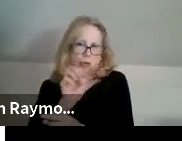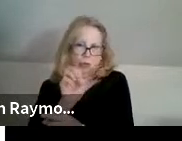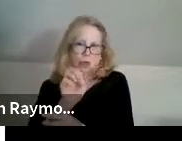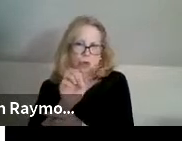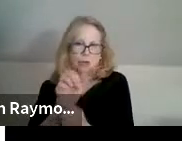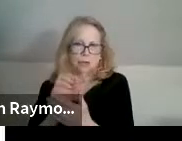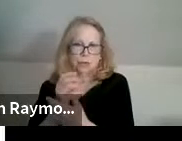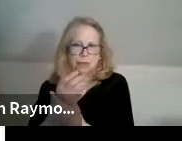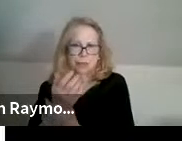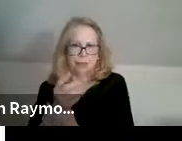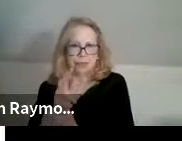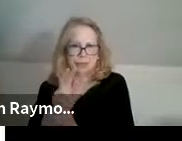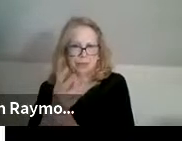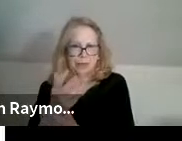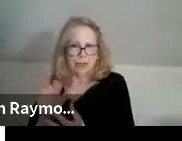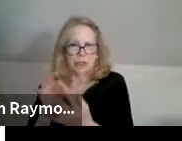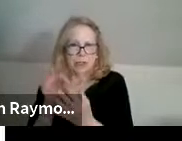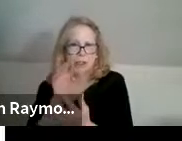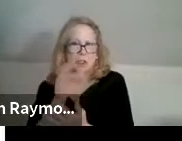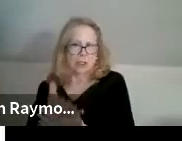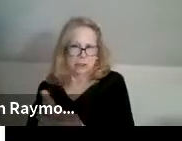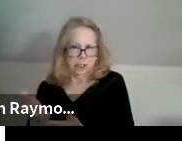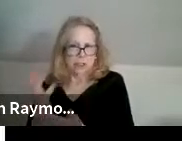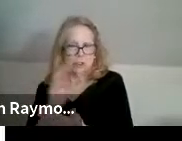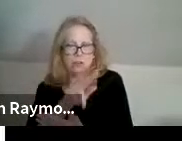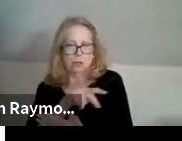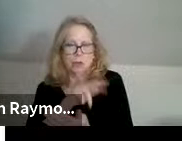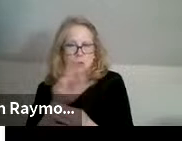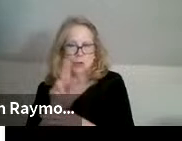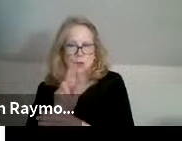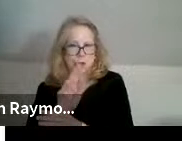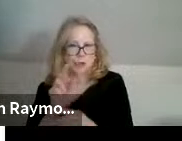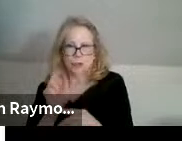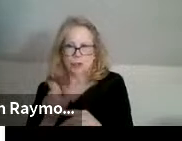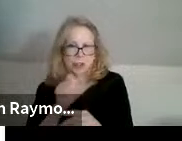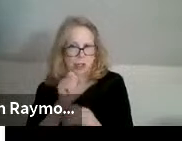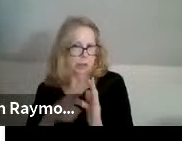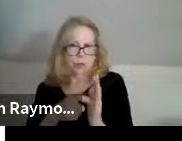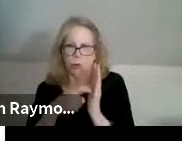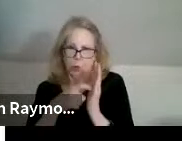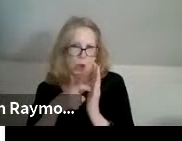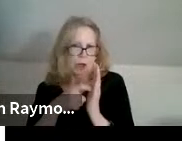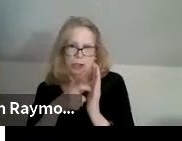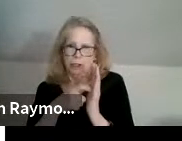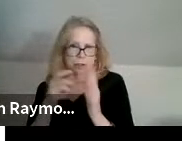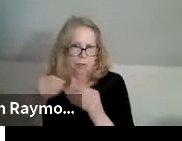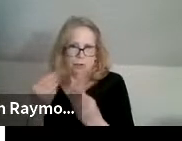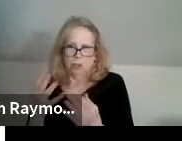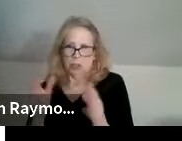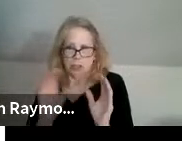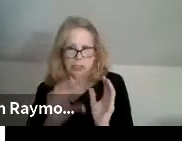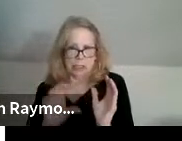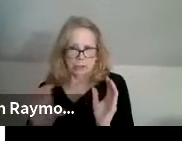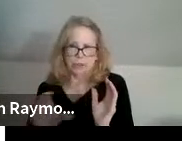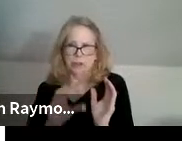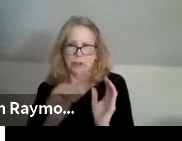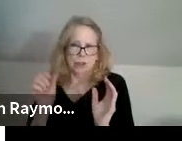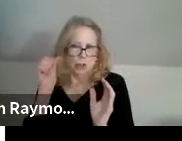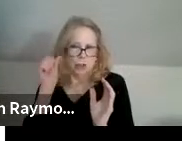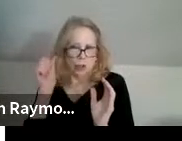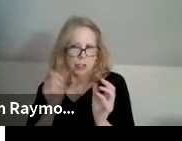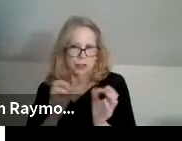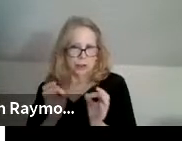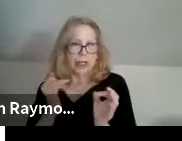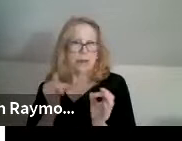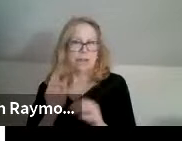here, devices for personal use shall not be conformed to 415 for providing captioning and audio description controls if they